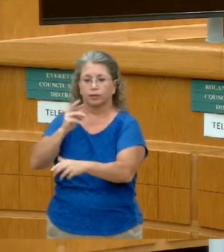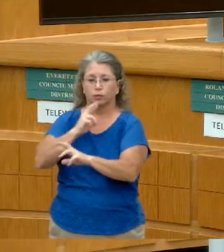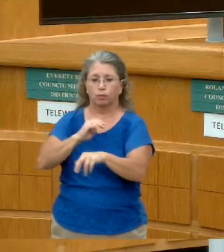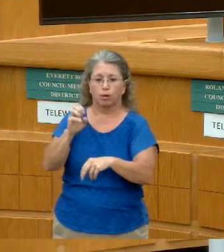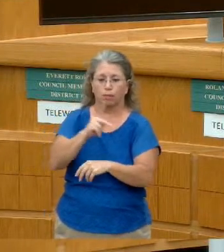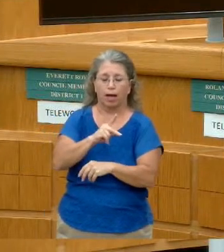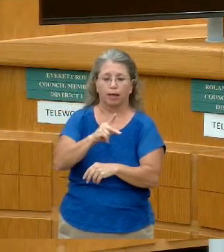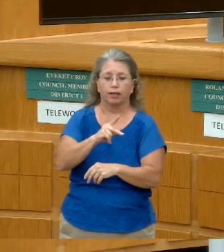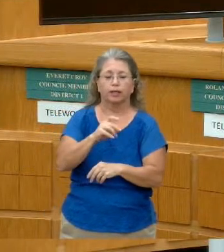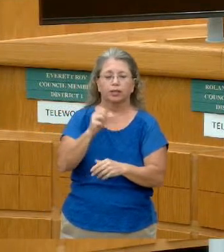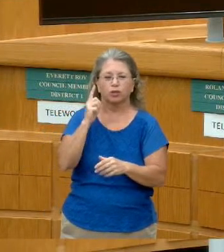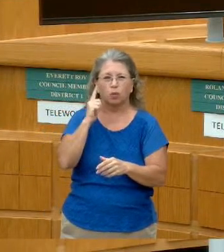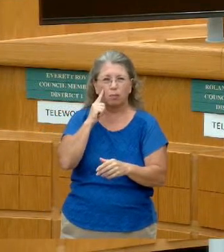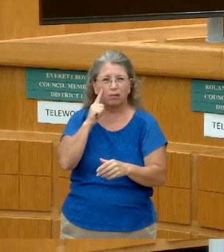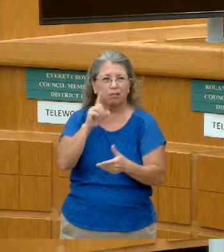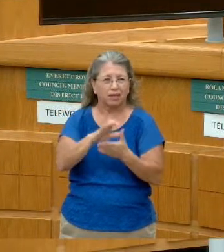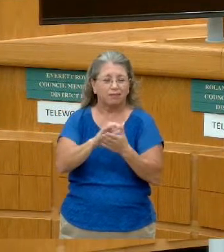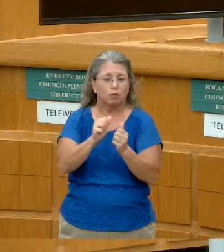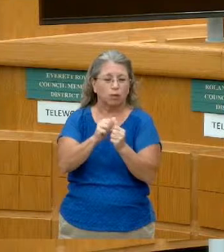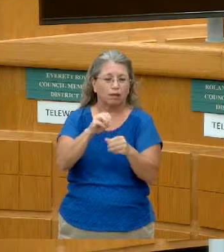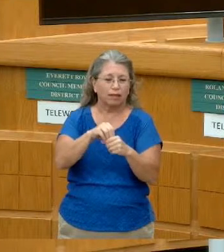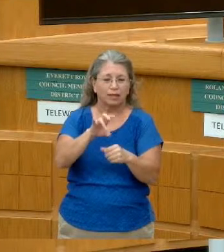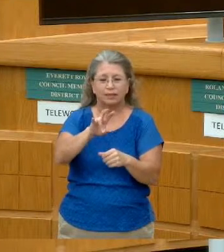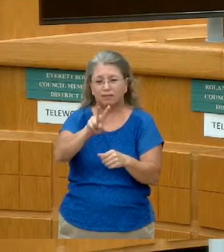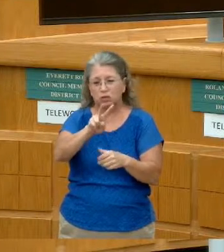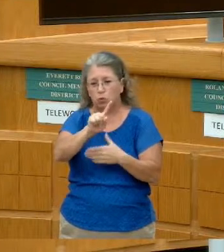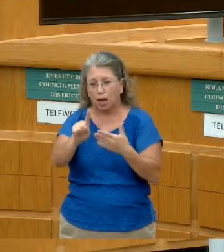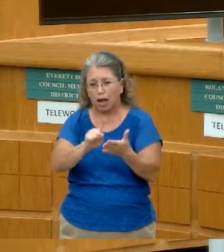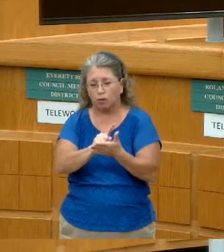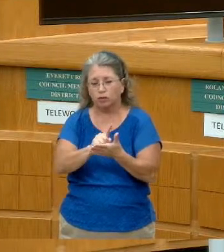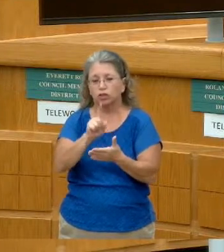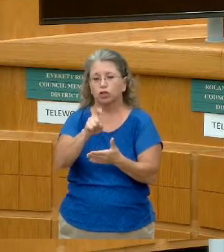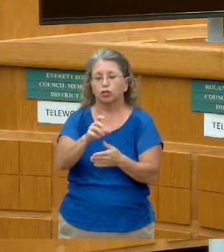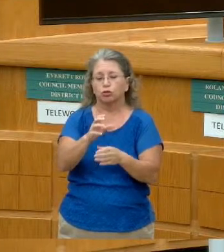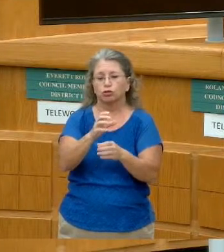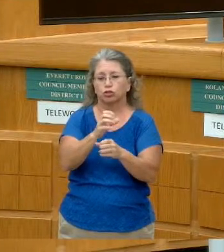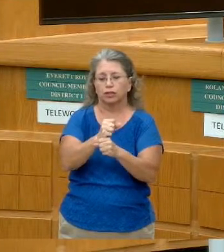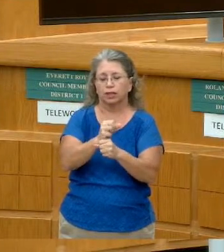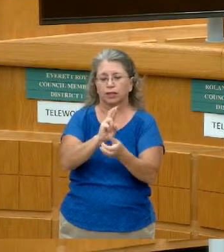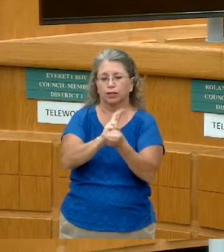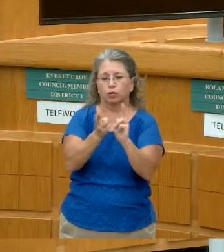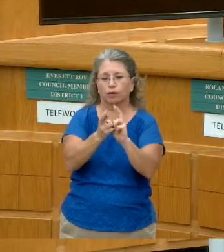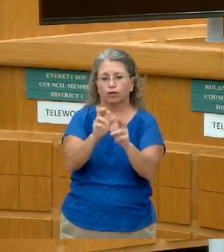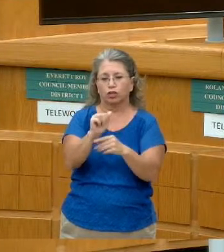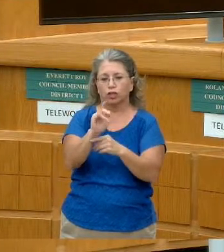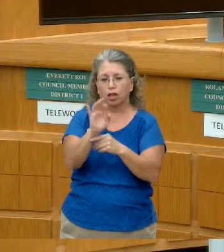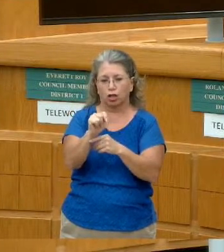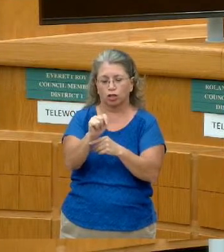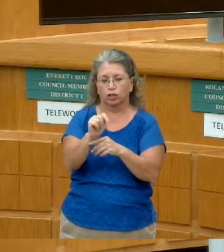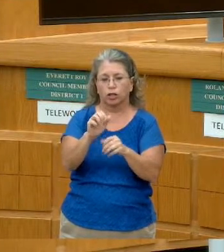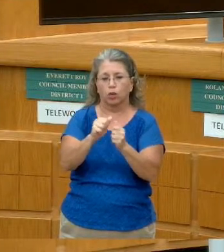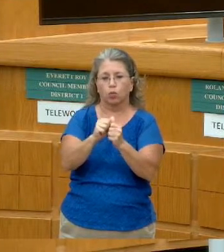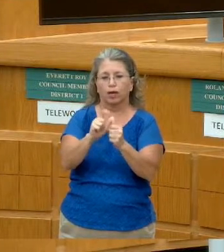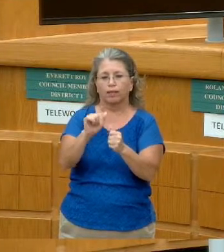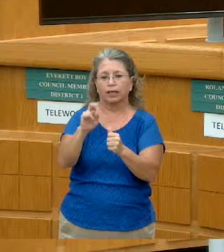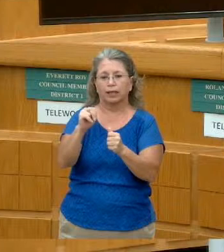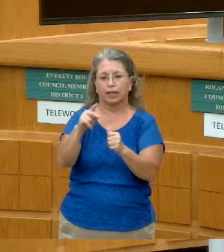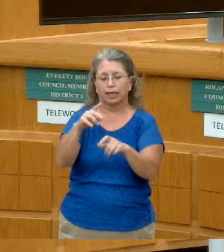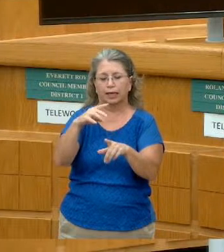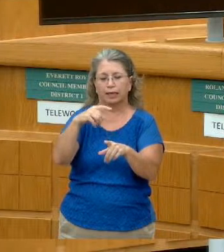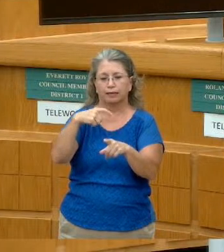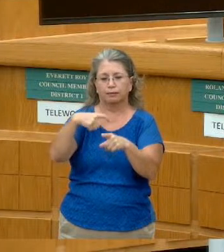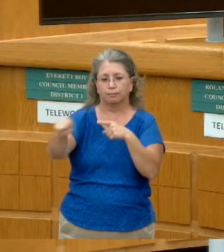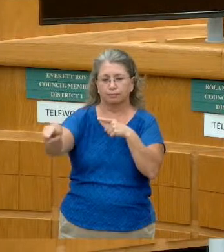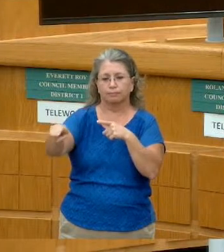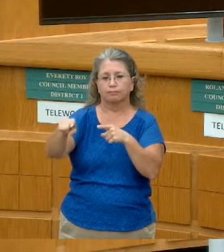alert telling you, giving you a link to your results. If you test positive, the health department is going to